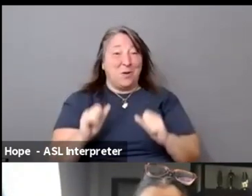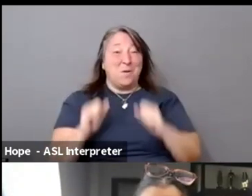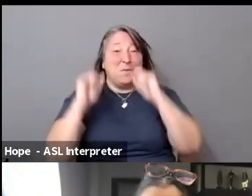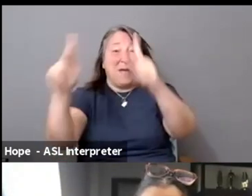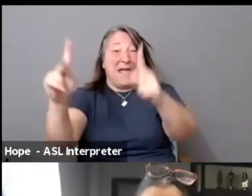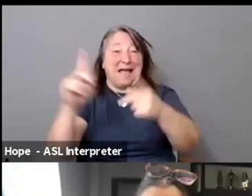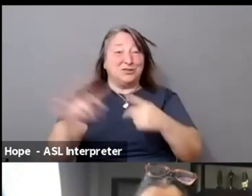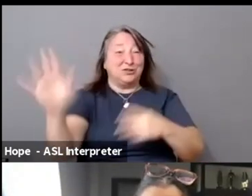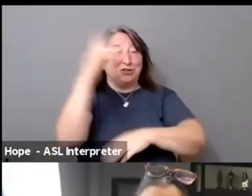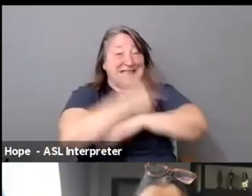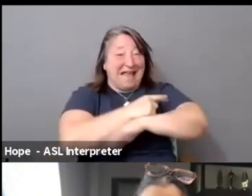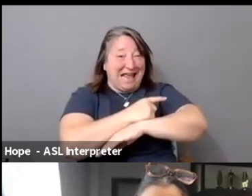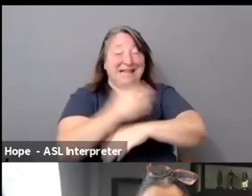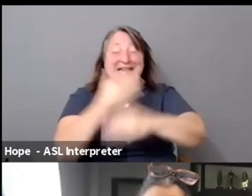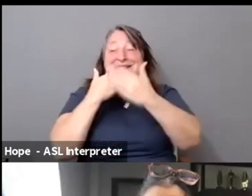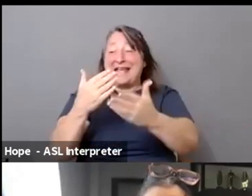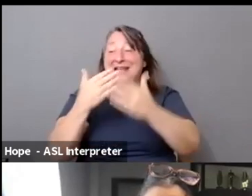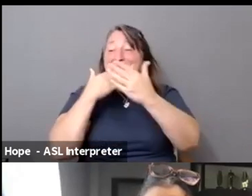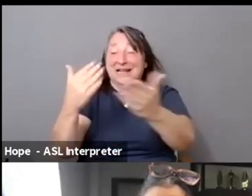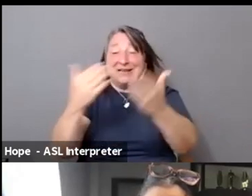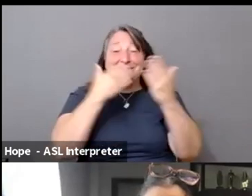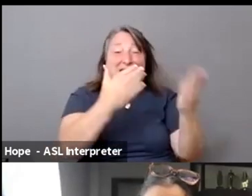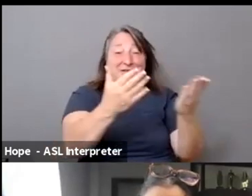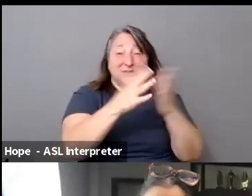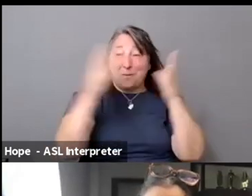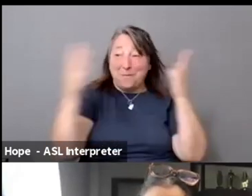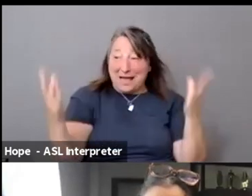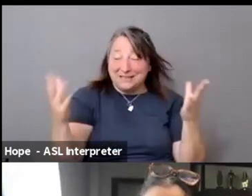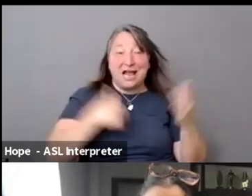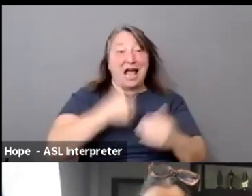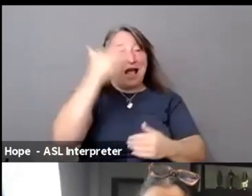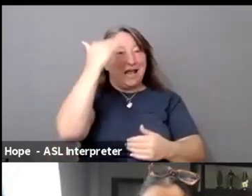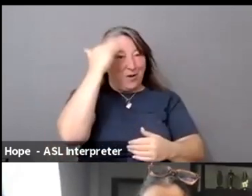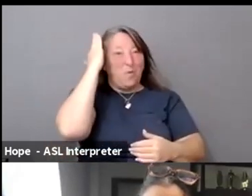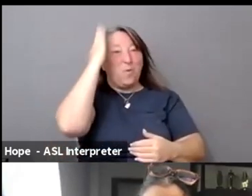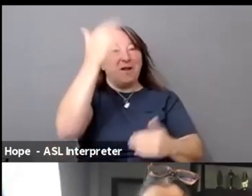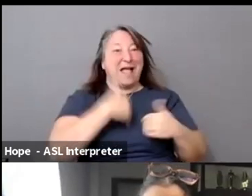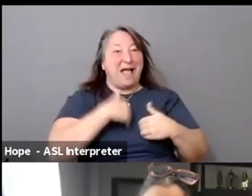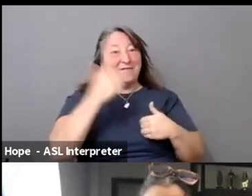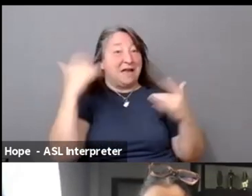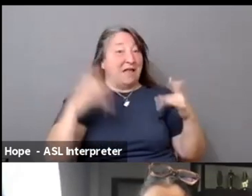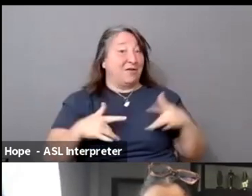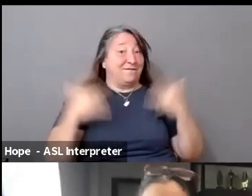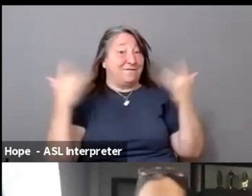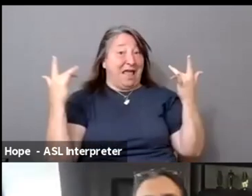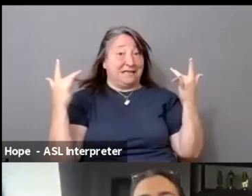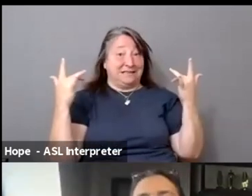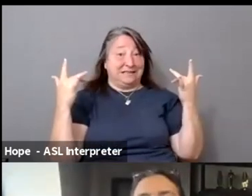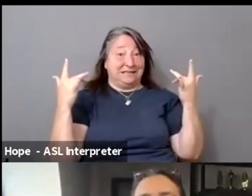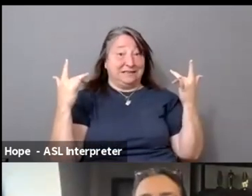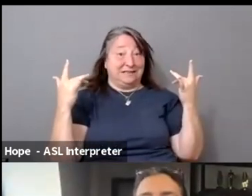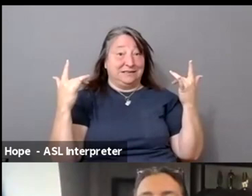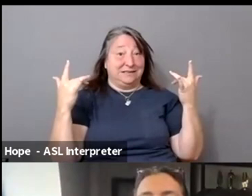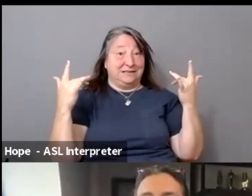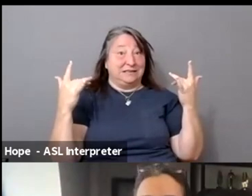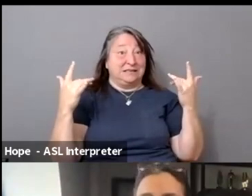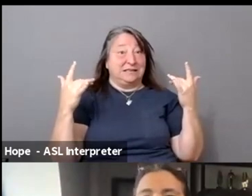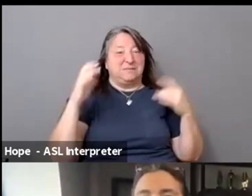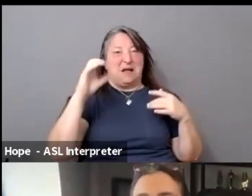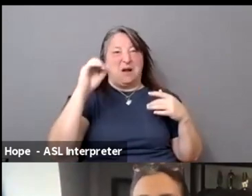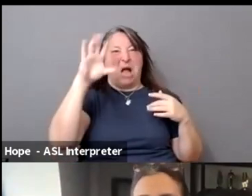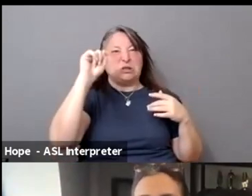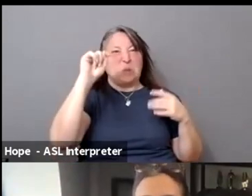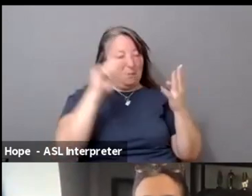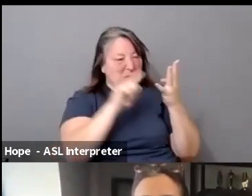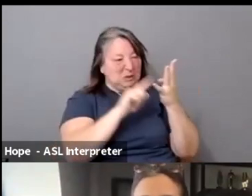their day. We wanna say thank you so much. I know we will have another event coming mid to late October, which